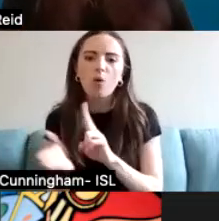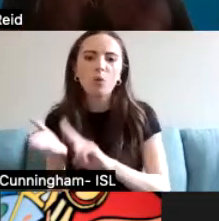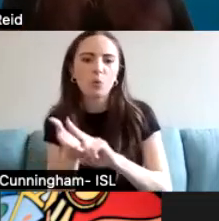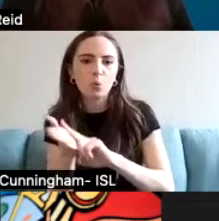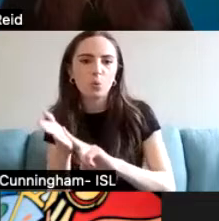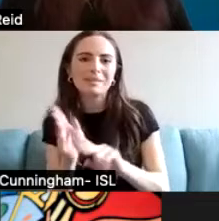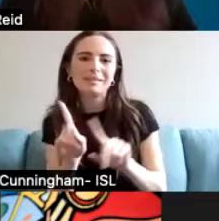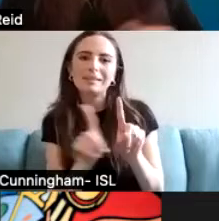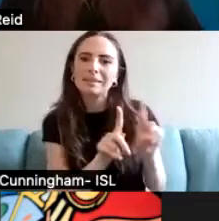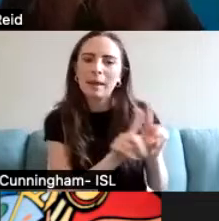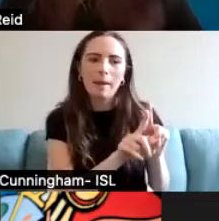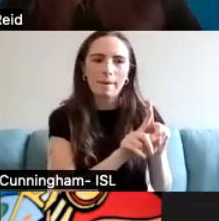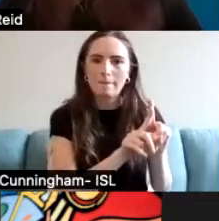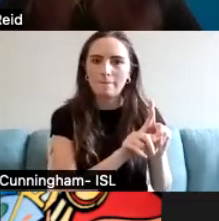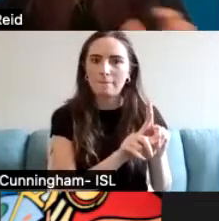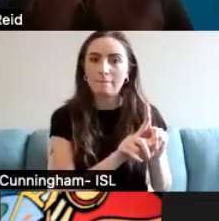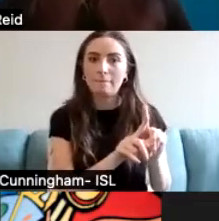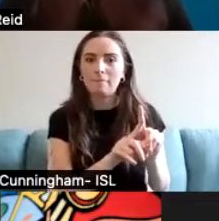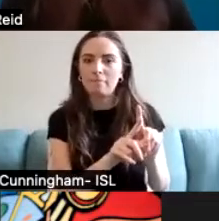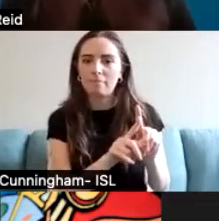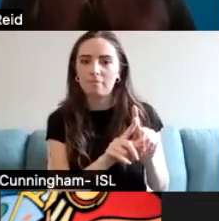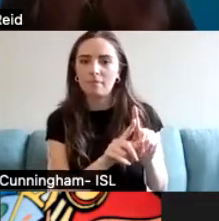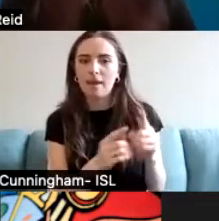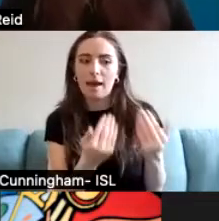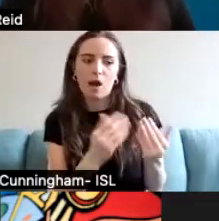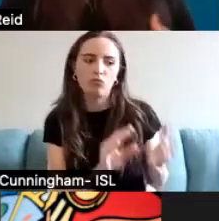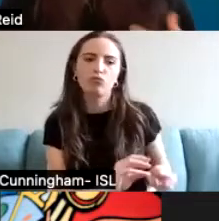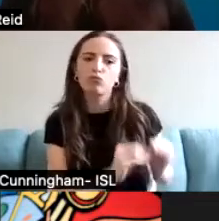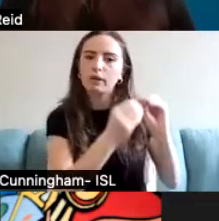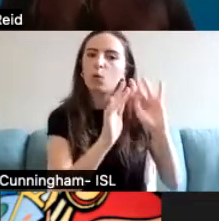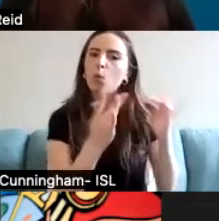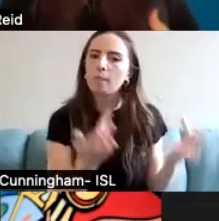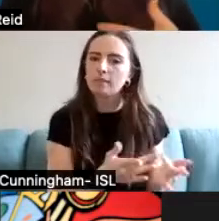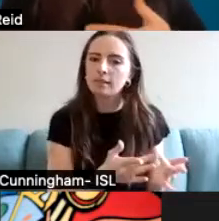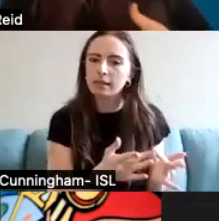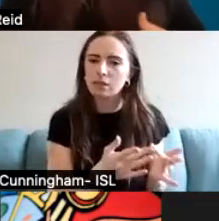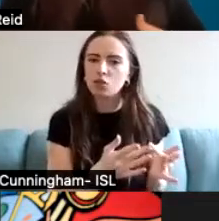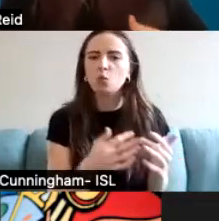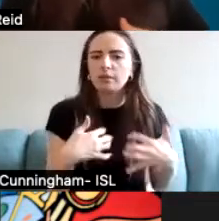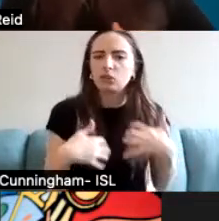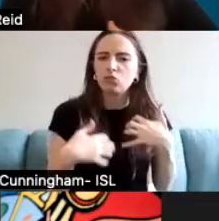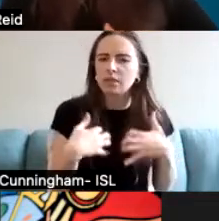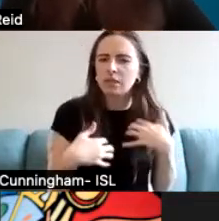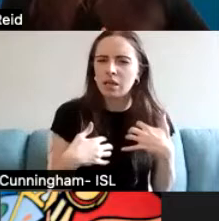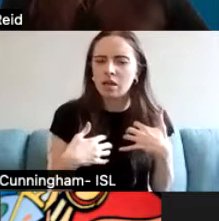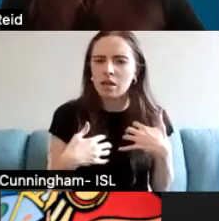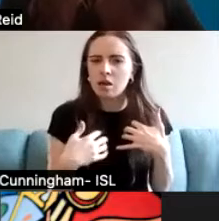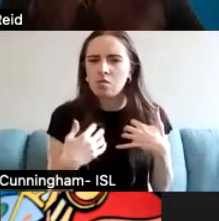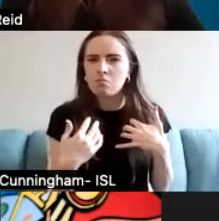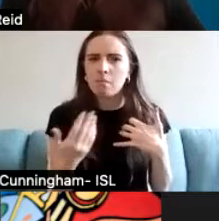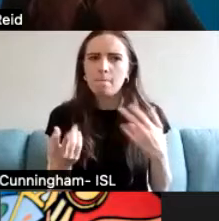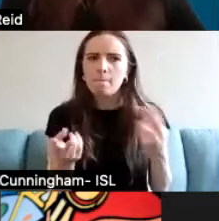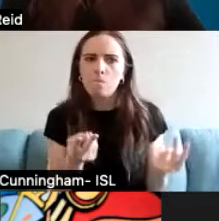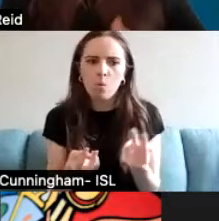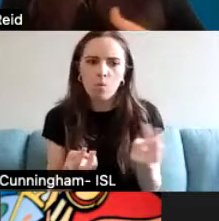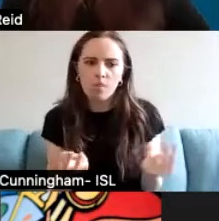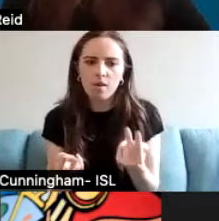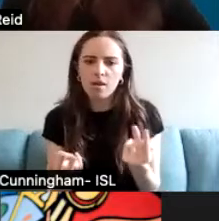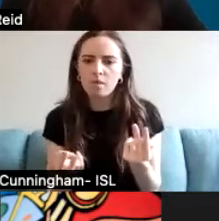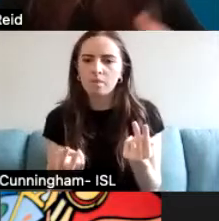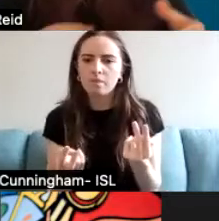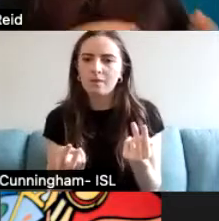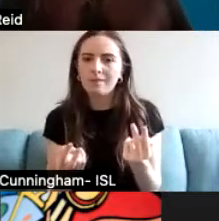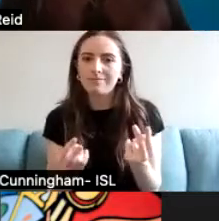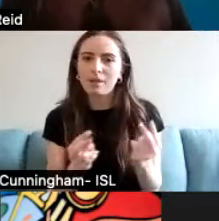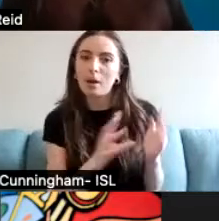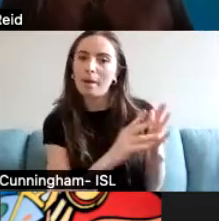same principles that actually underpin how we build websites. So it's quite interesting that we've taken some of the elements from